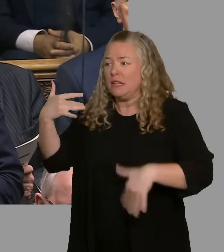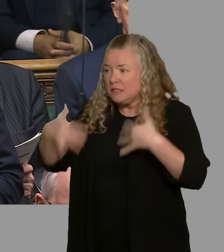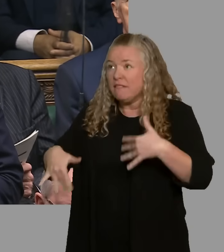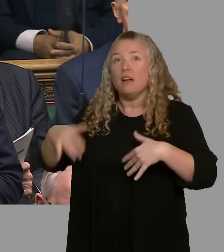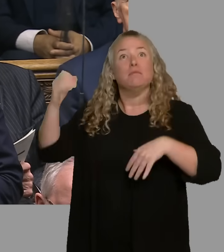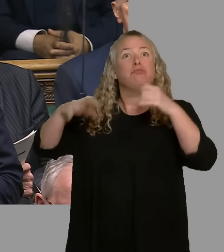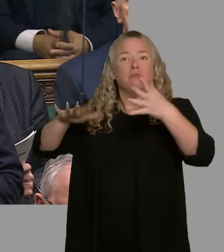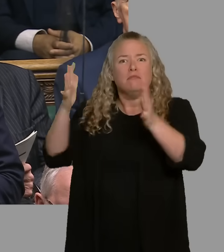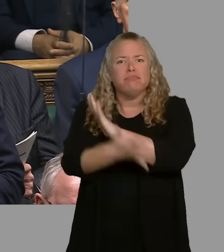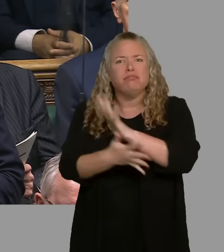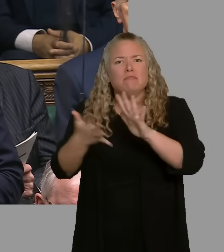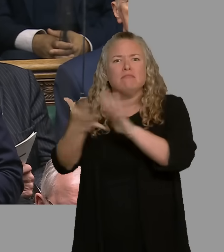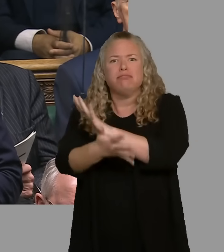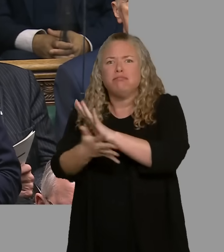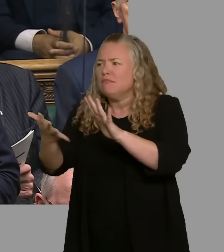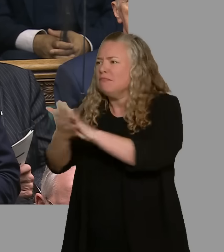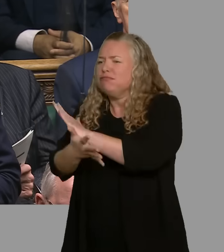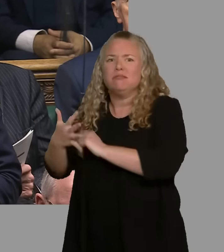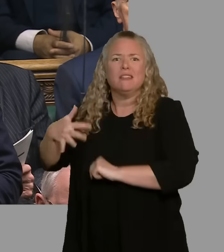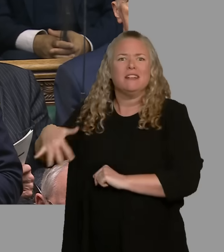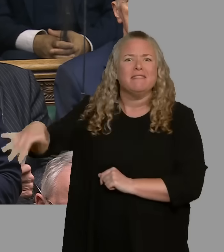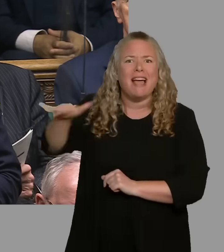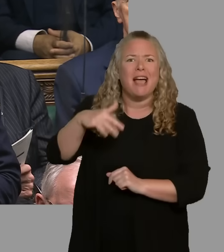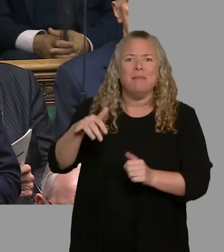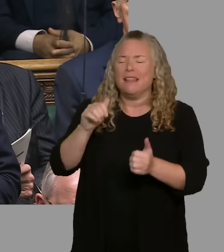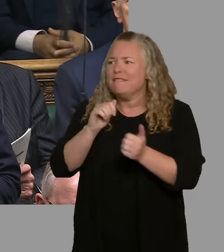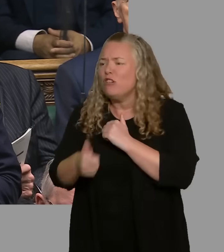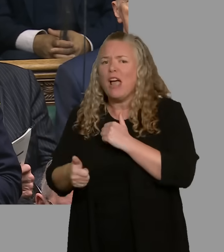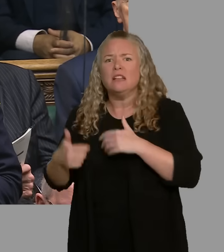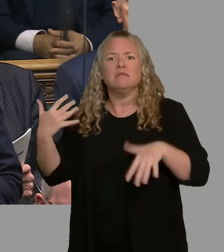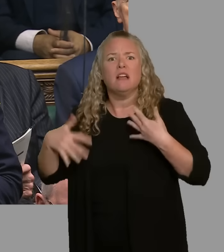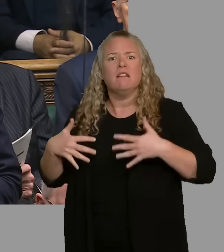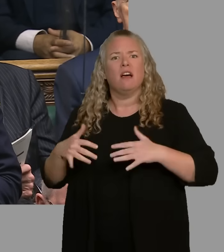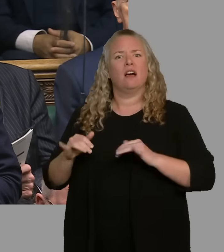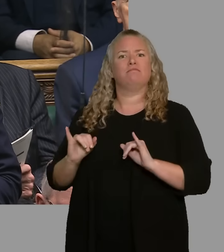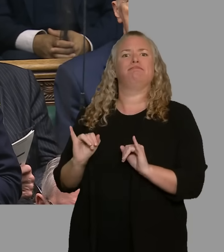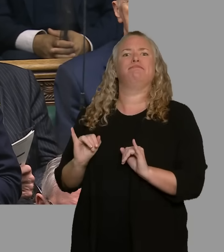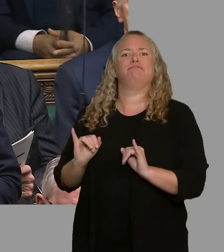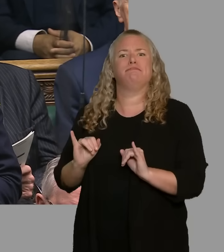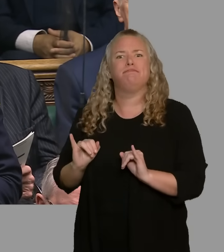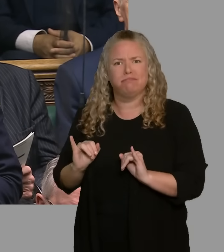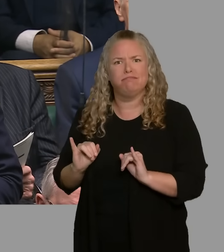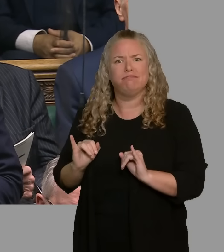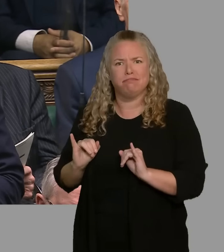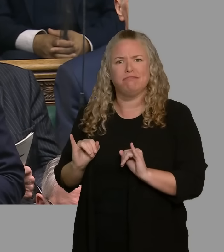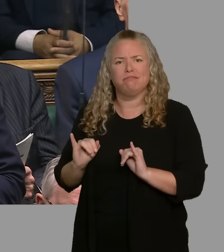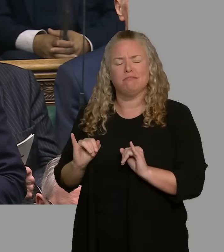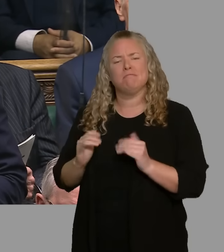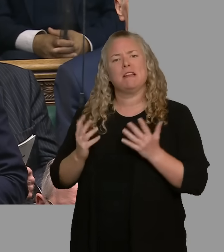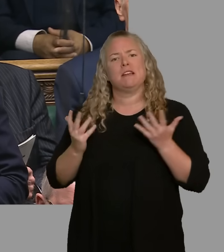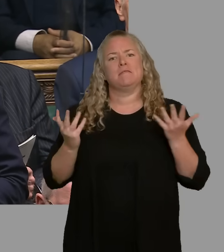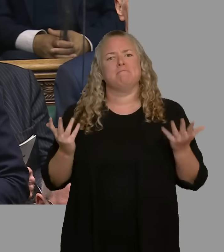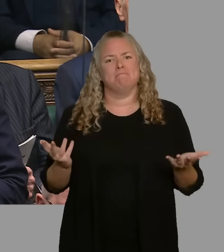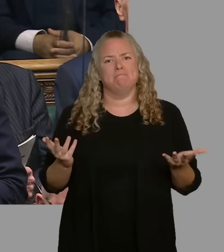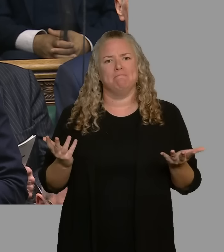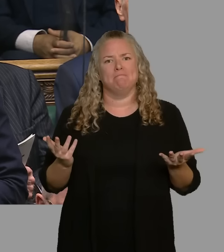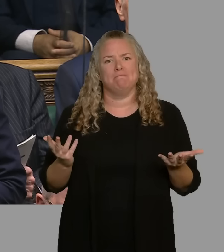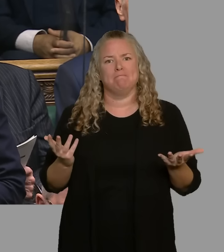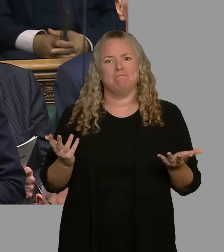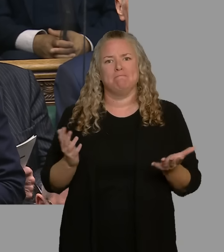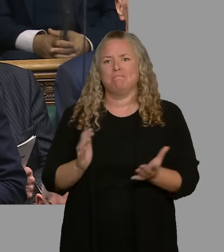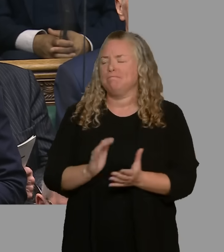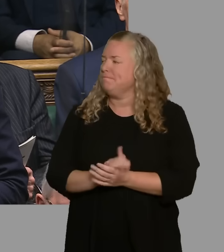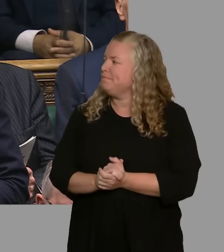Minister says. Would he invite Vladimir Putin into number 10? Would he invite